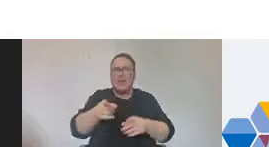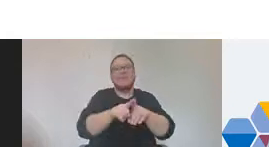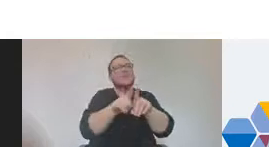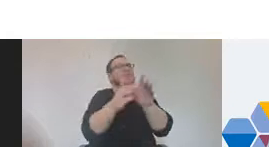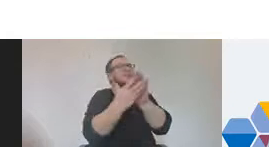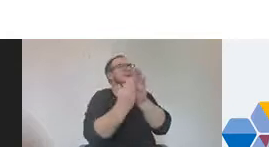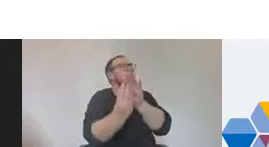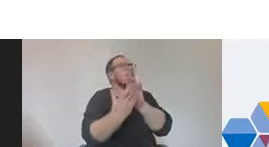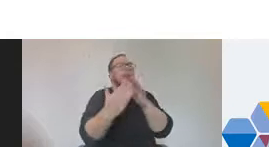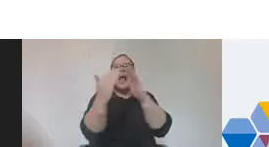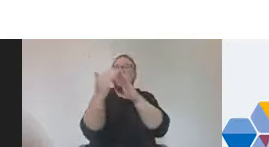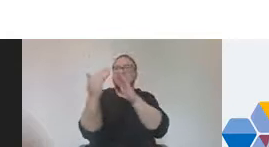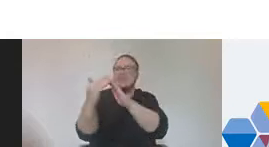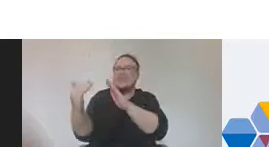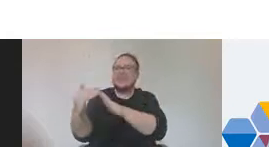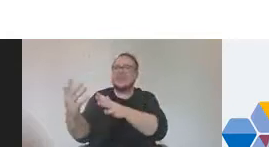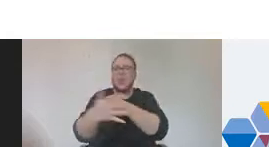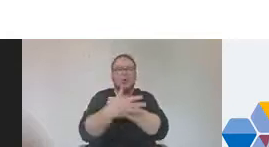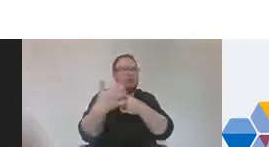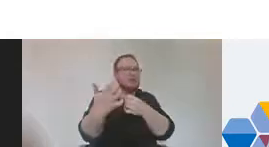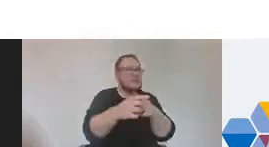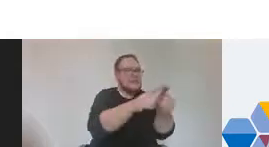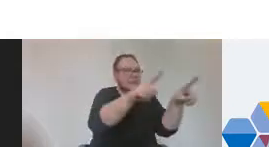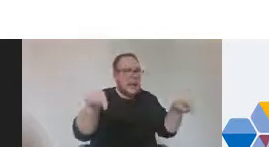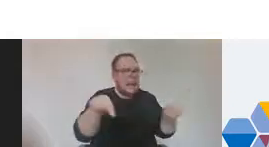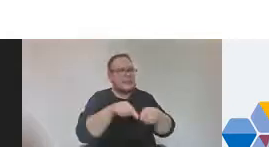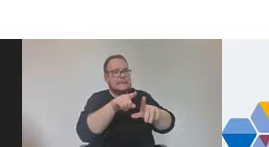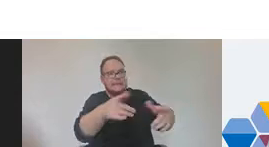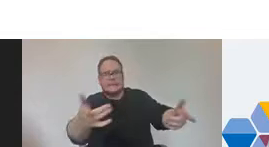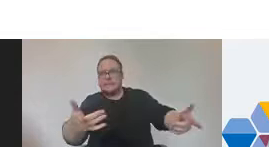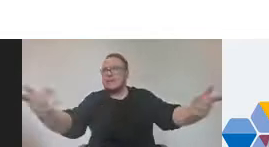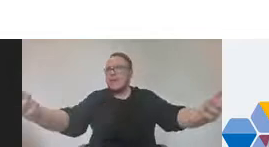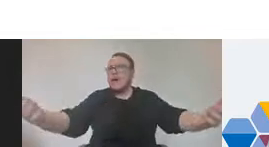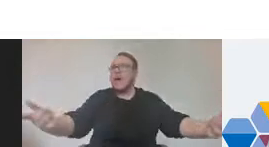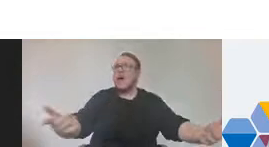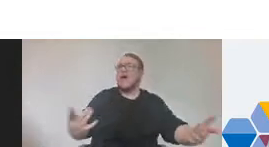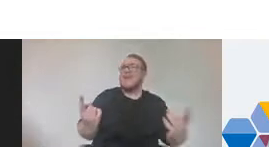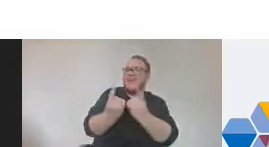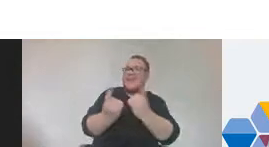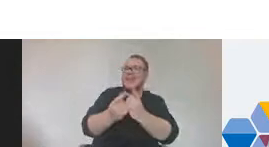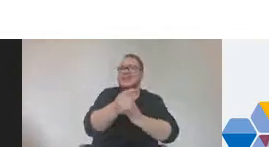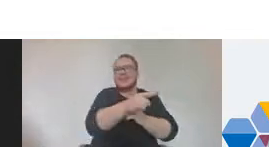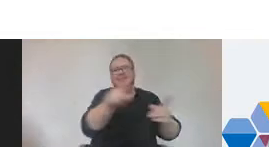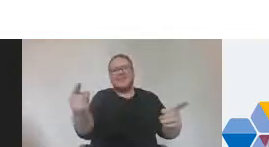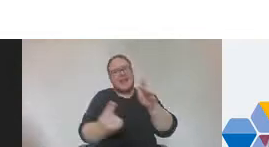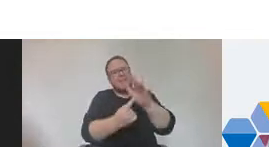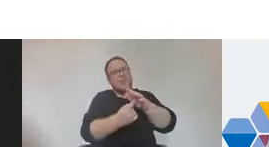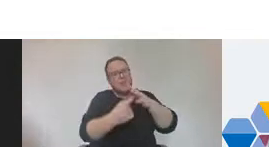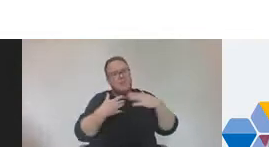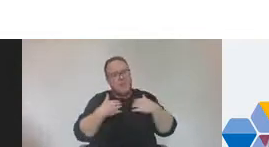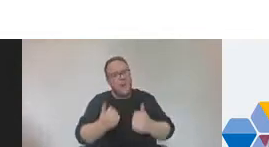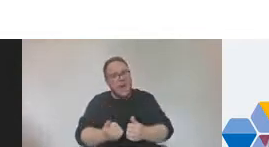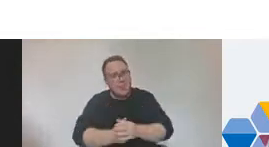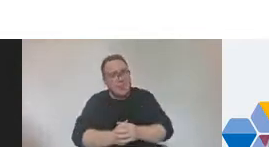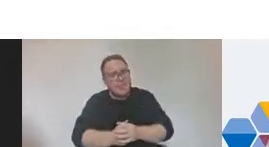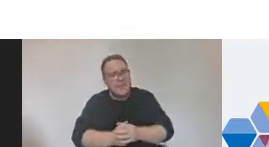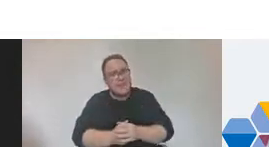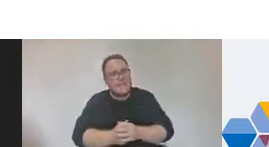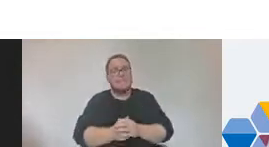green space, because they're just as important to health as what we do as clinicians. Next slide,